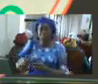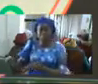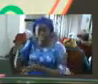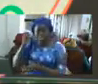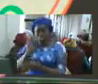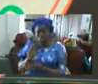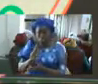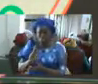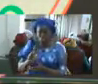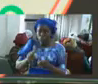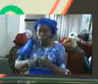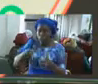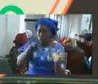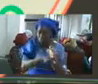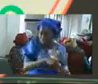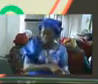away.